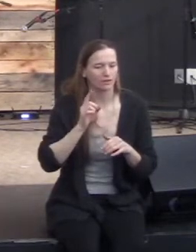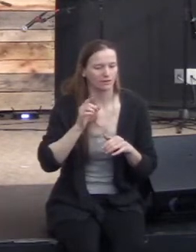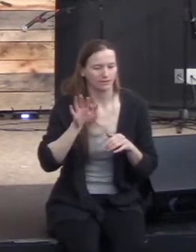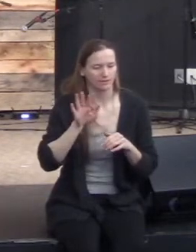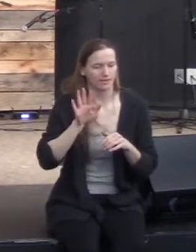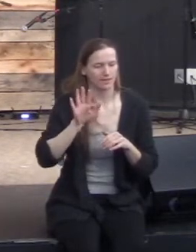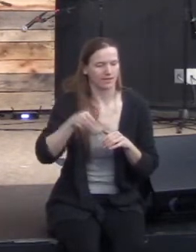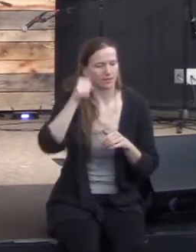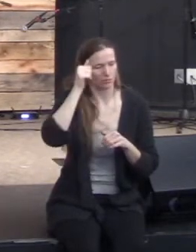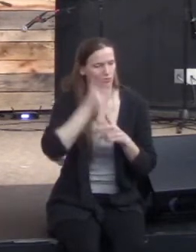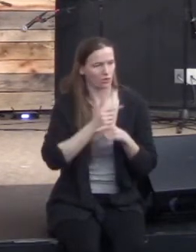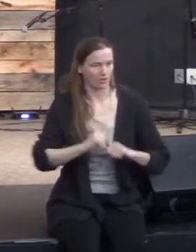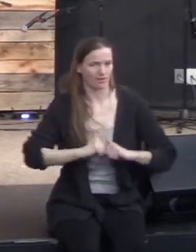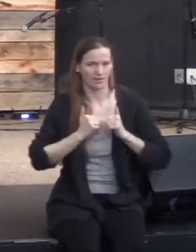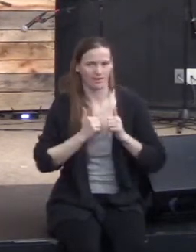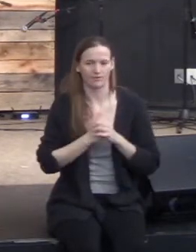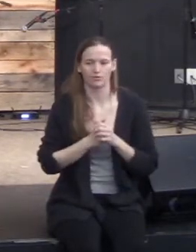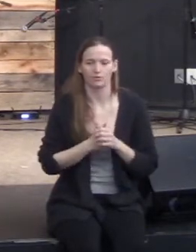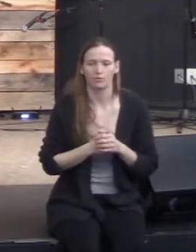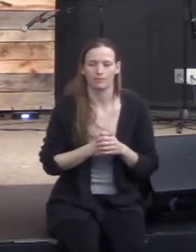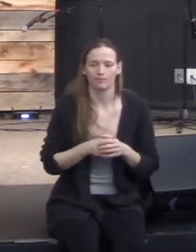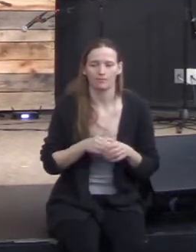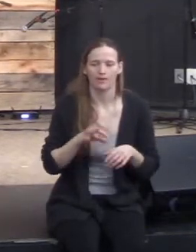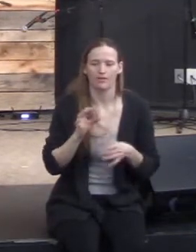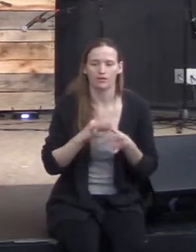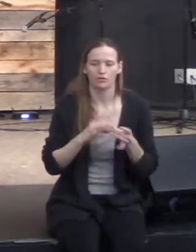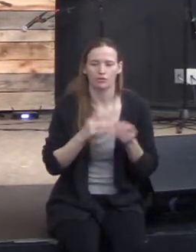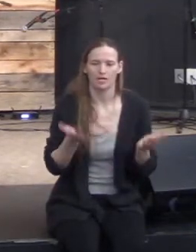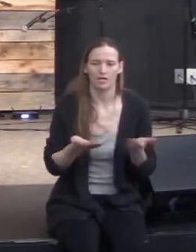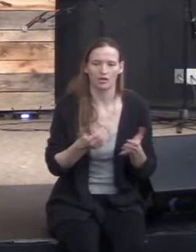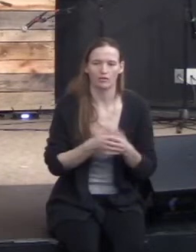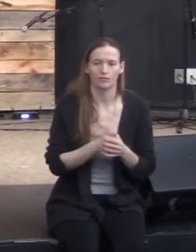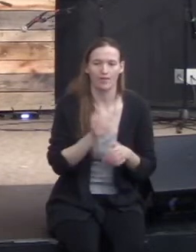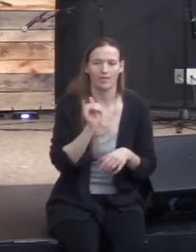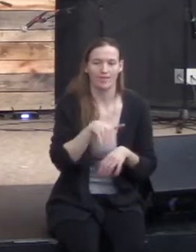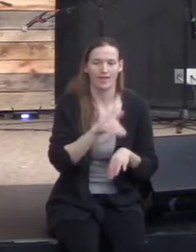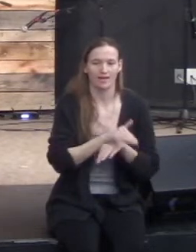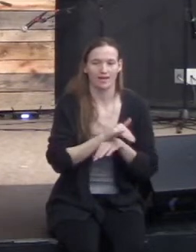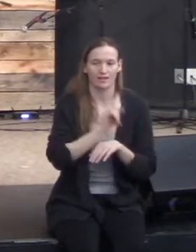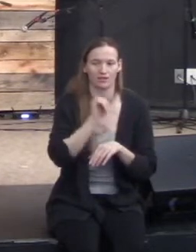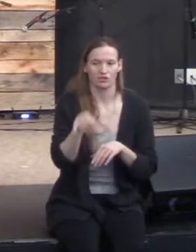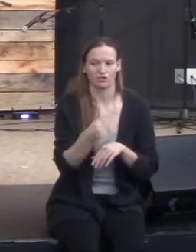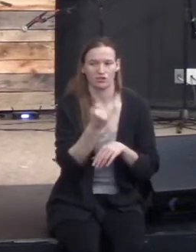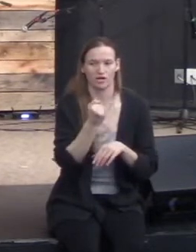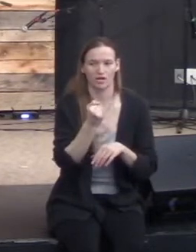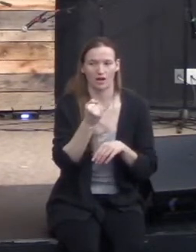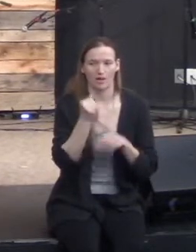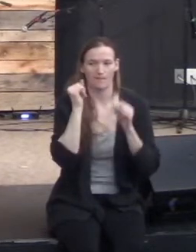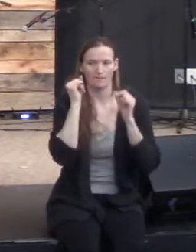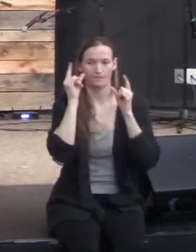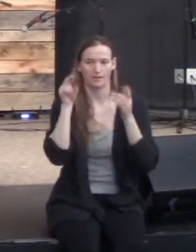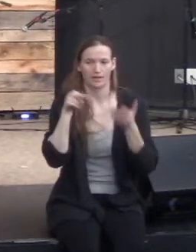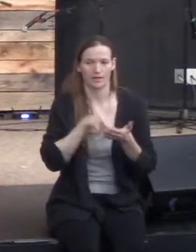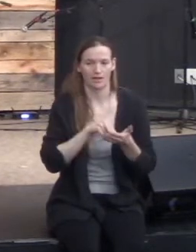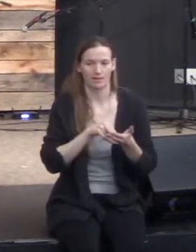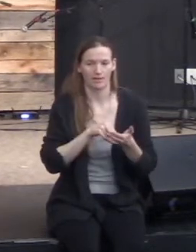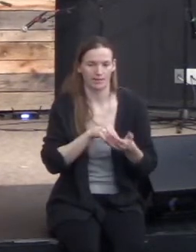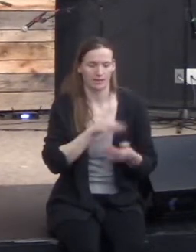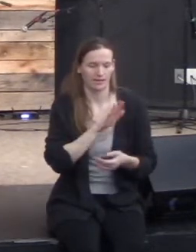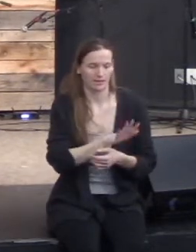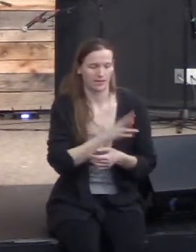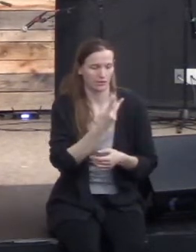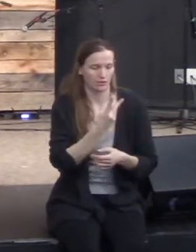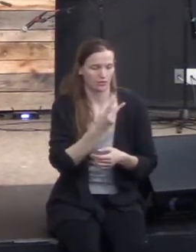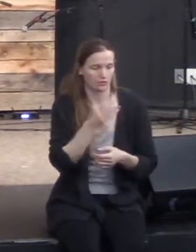in Genesis 32, beginning in verse 22. It says, that night Jacob got up and took his two wives, his two